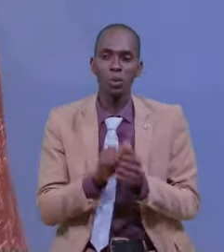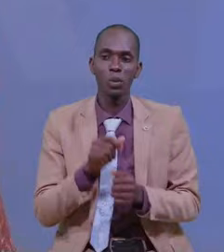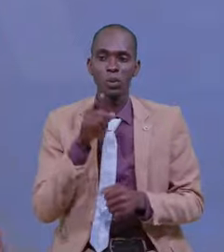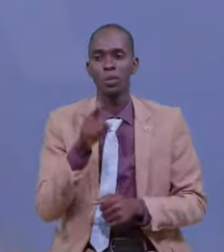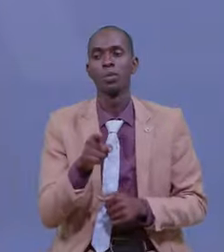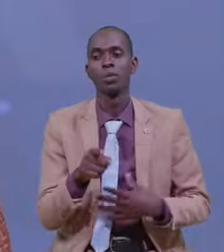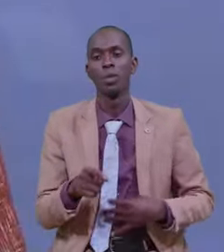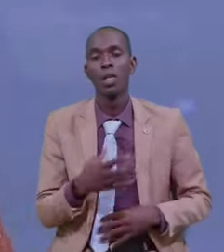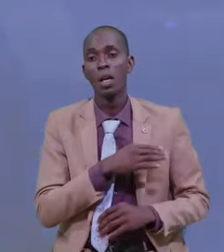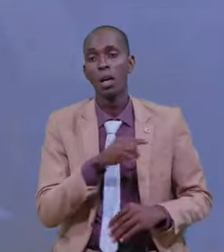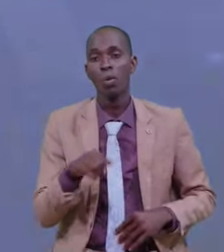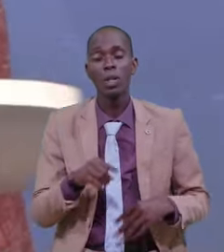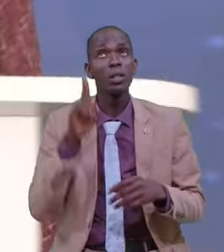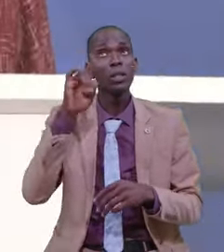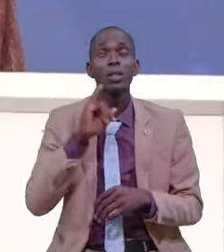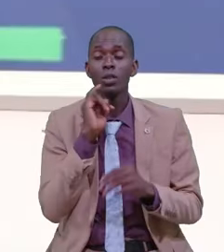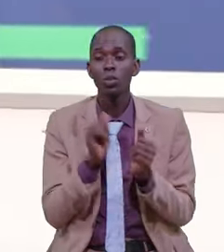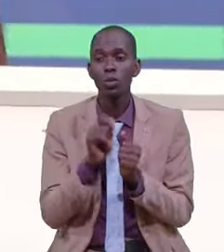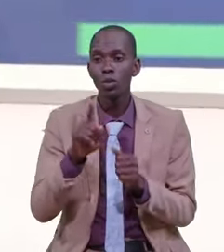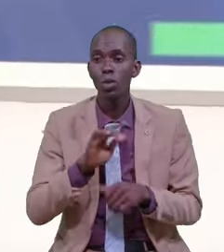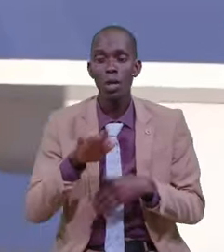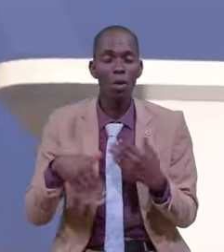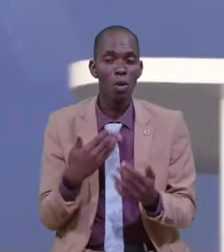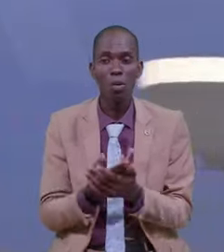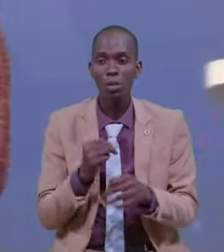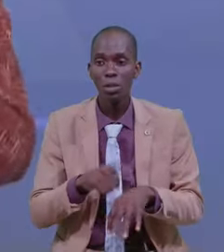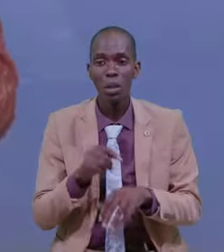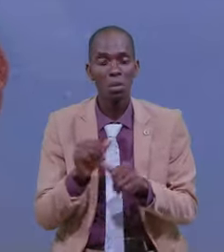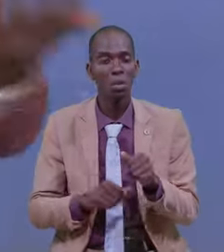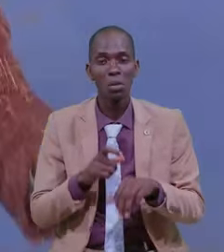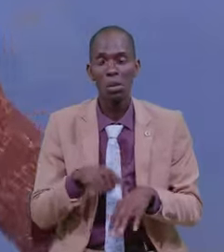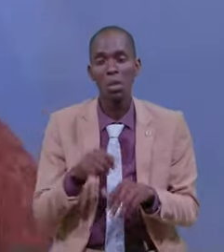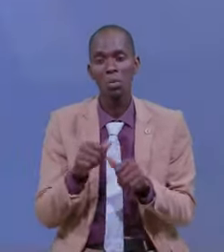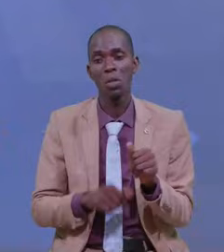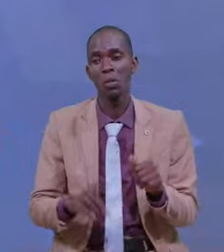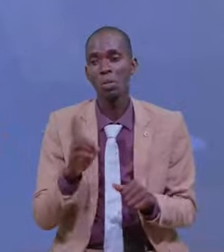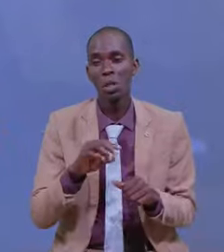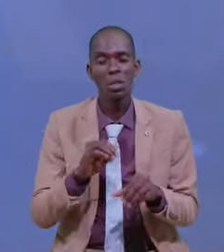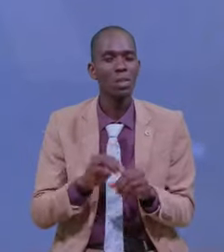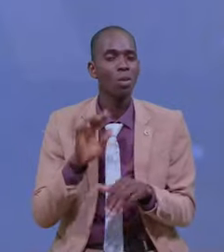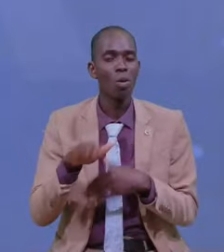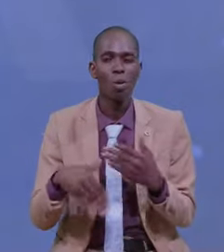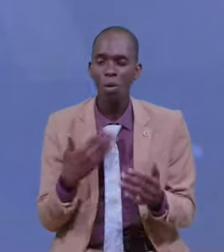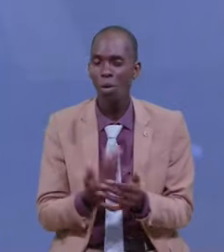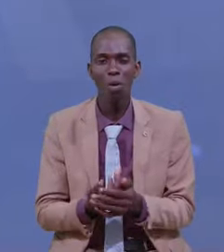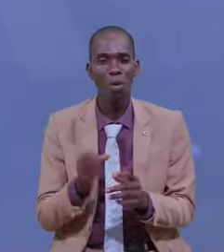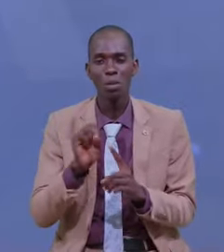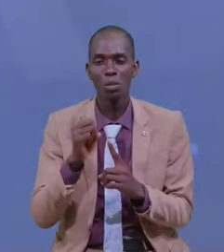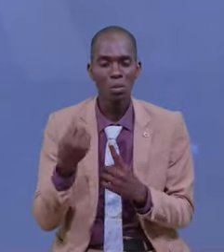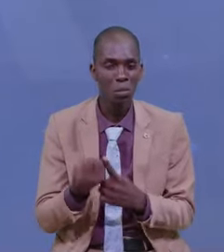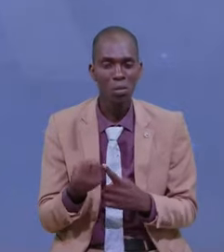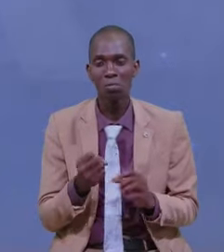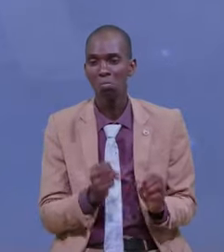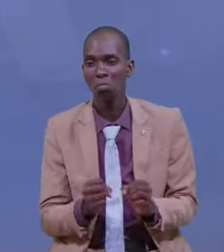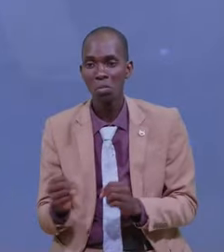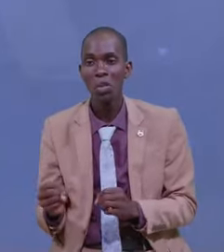when he's with you, every time, everywhere, in every situation, you'll become